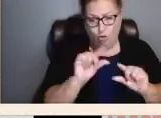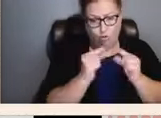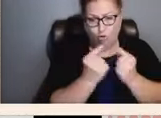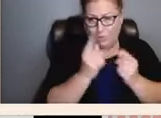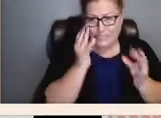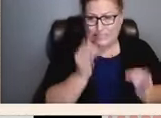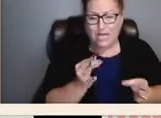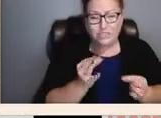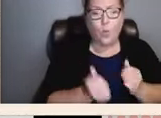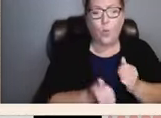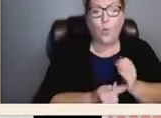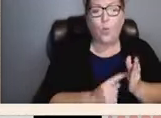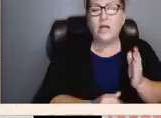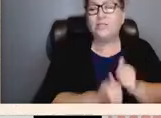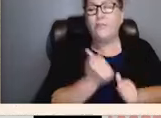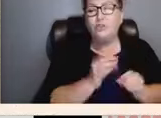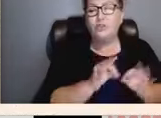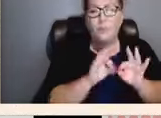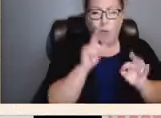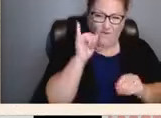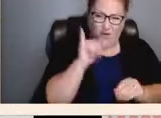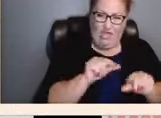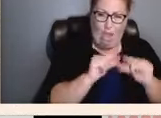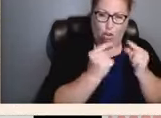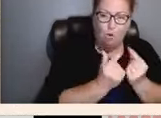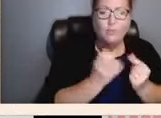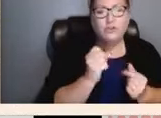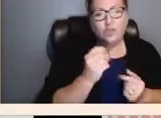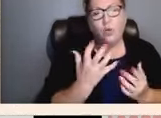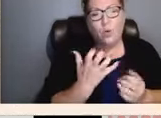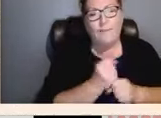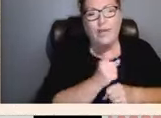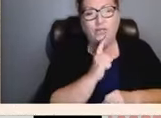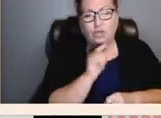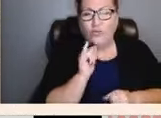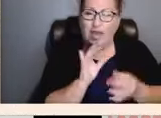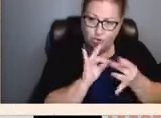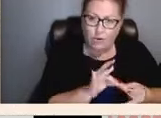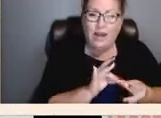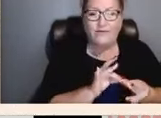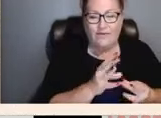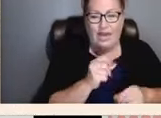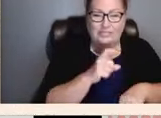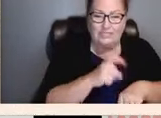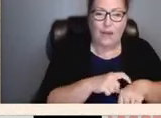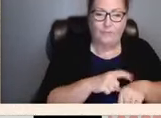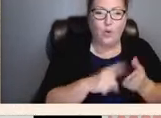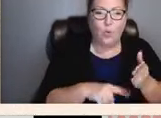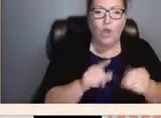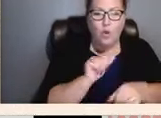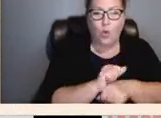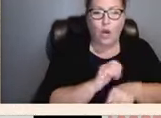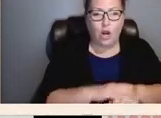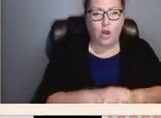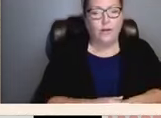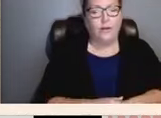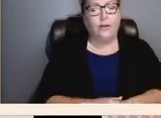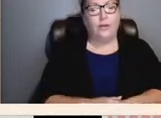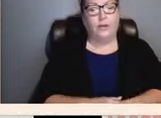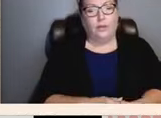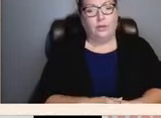most important for that group? So you want to make sure that it's relevant and timely to what you're working on. Our